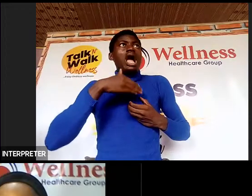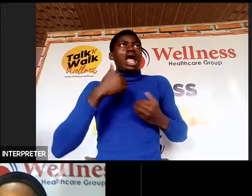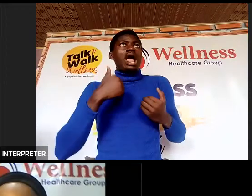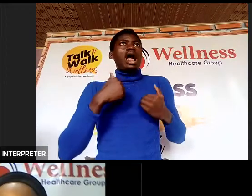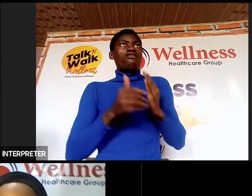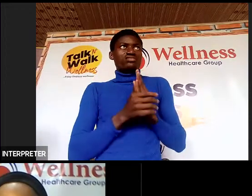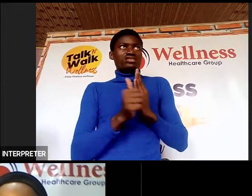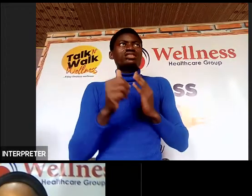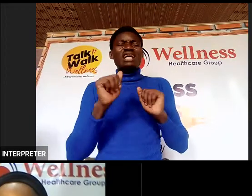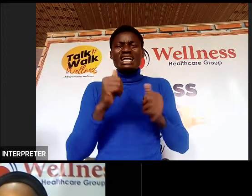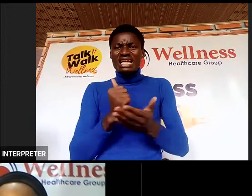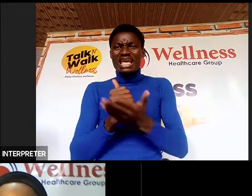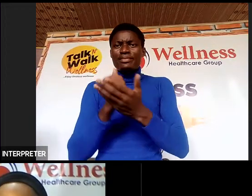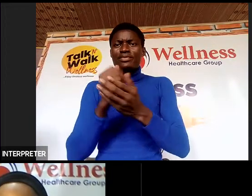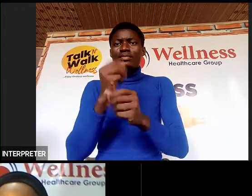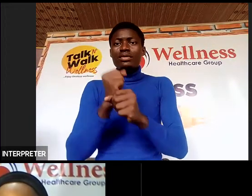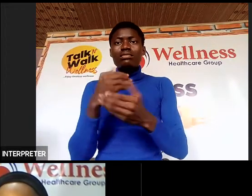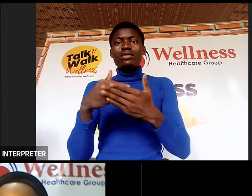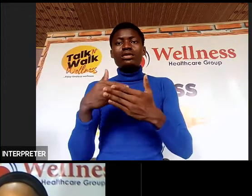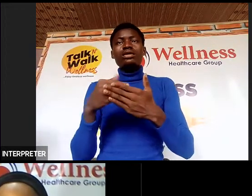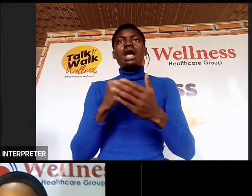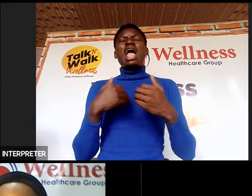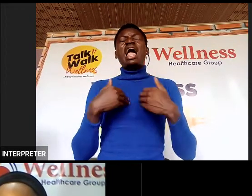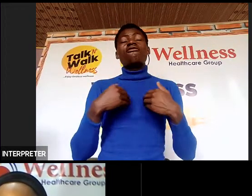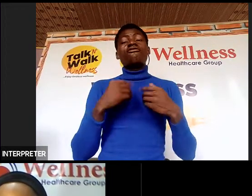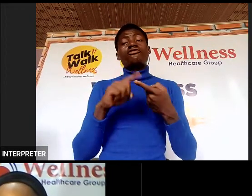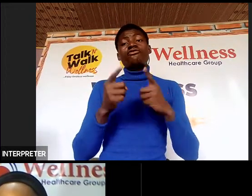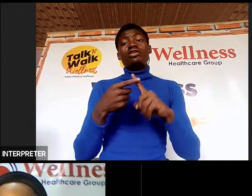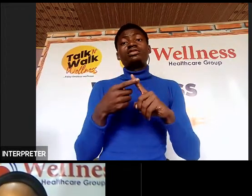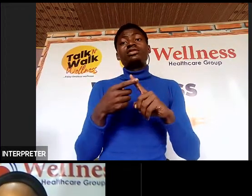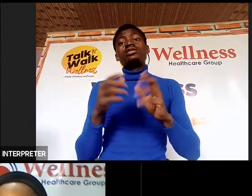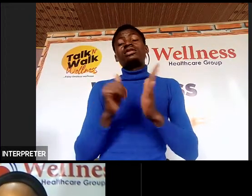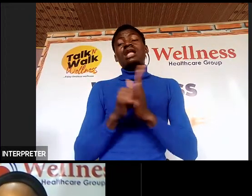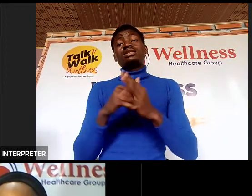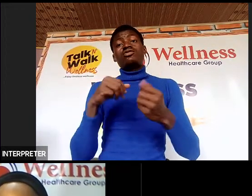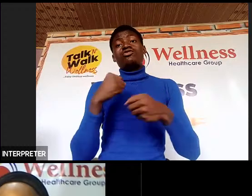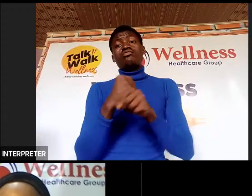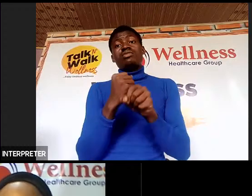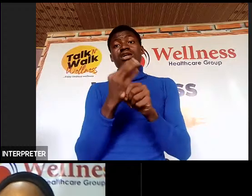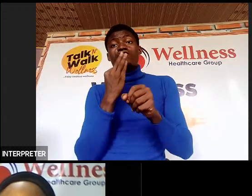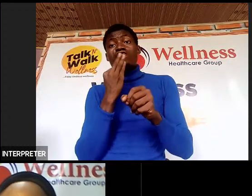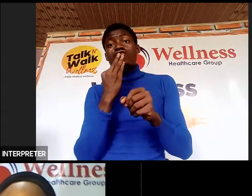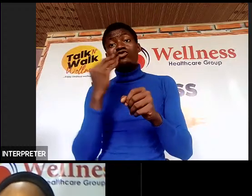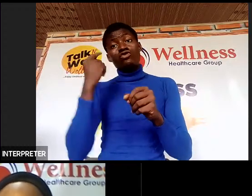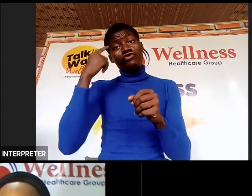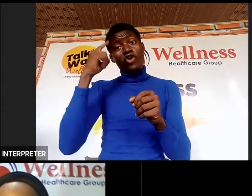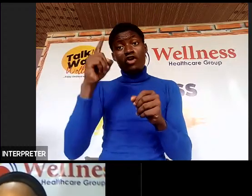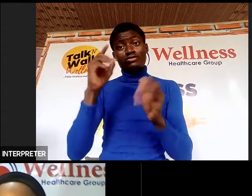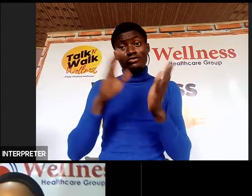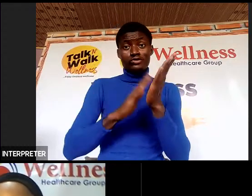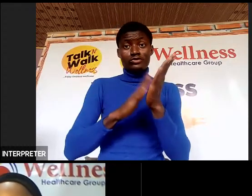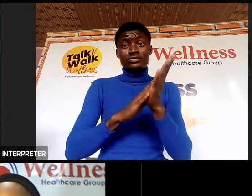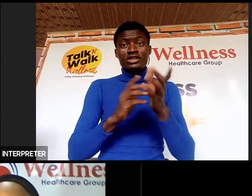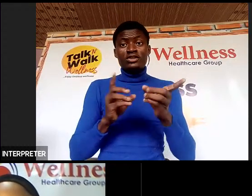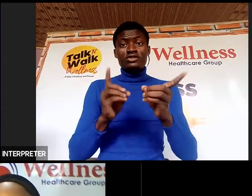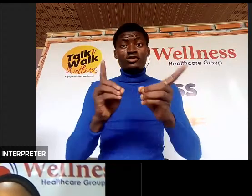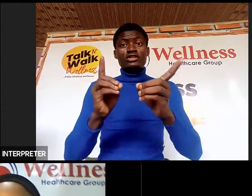for lunch time for schools. During the lockdown, she decided to start a cookery